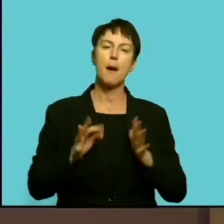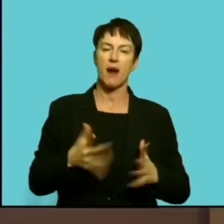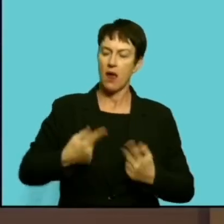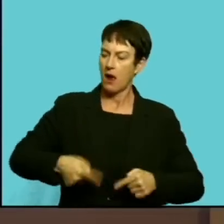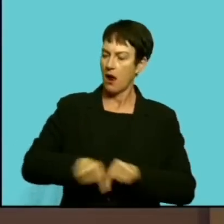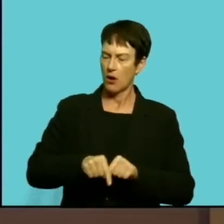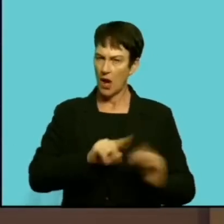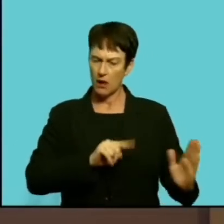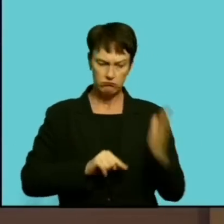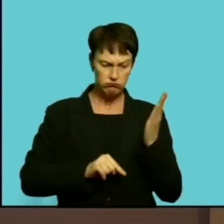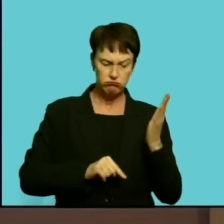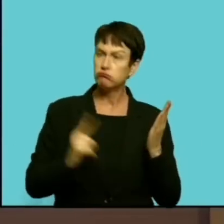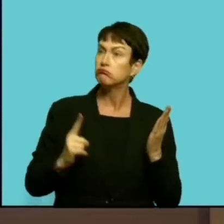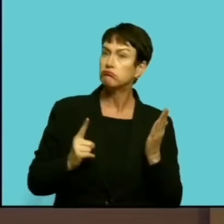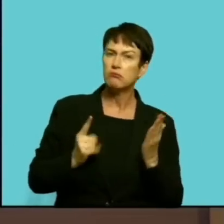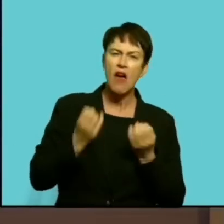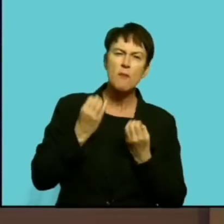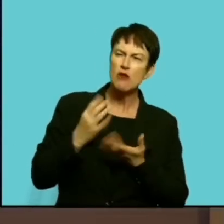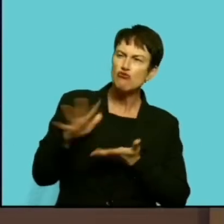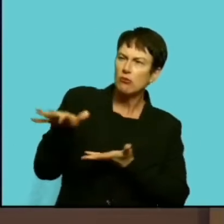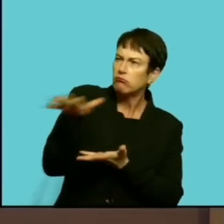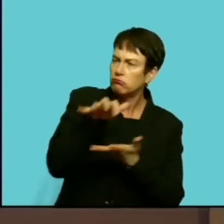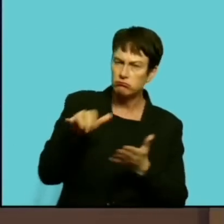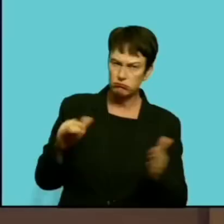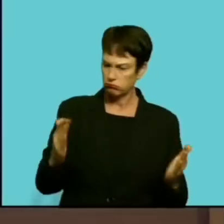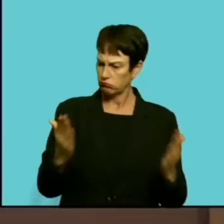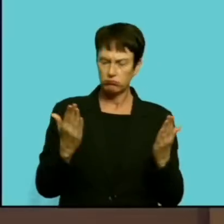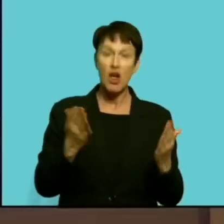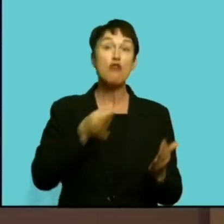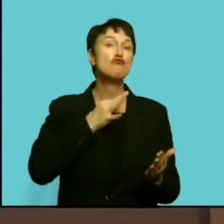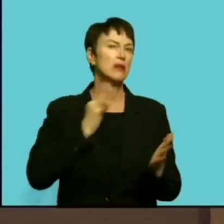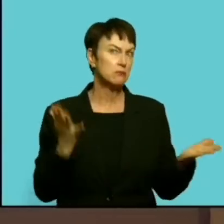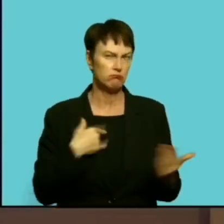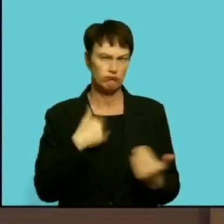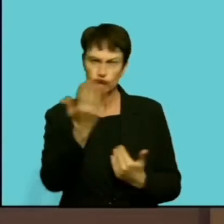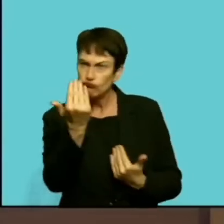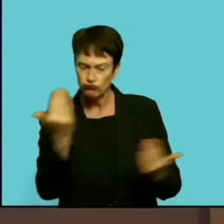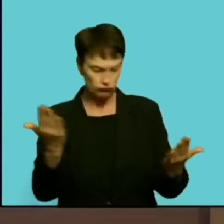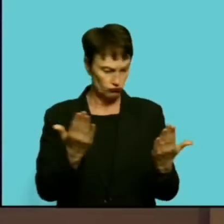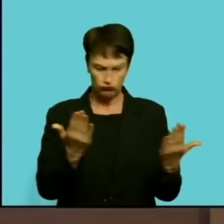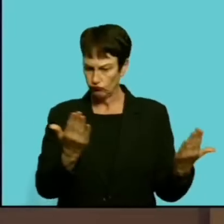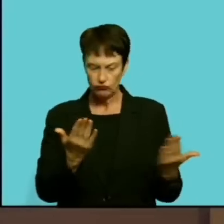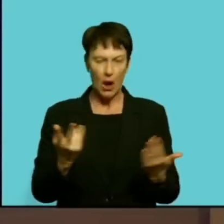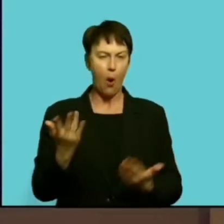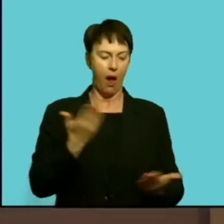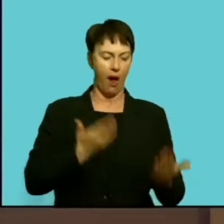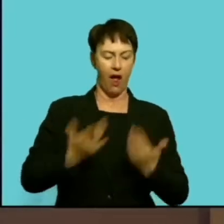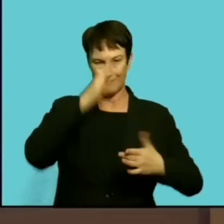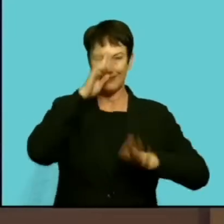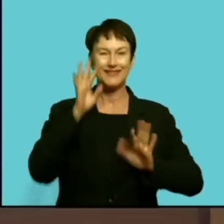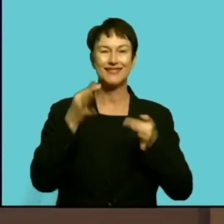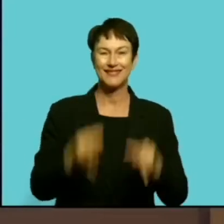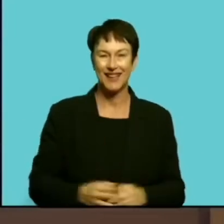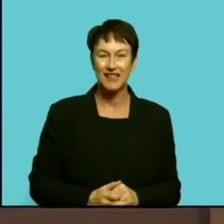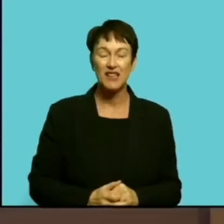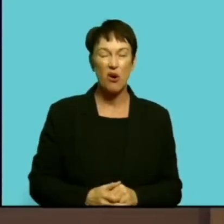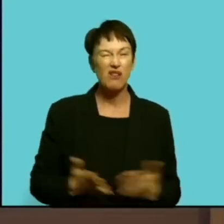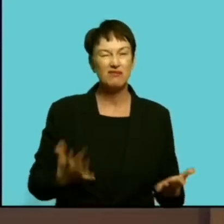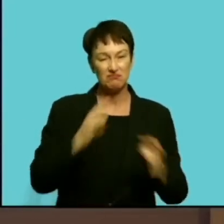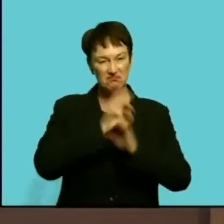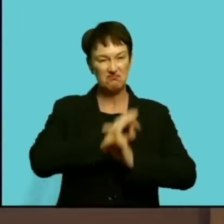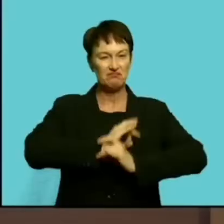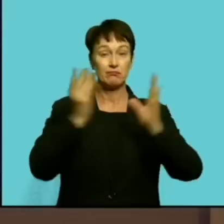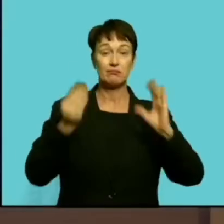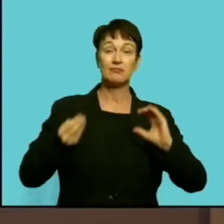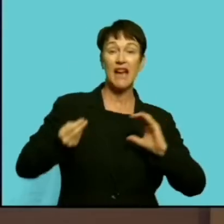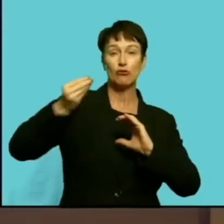and risks. Economic and financial conditions are expected to remain more volatile for the foreseeable future.